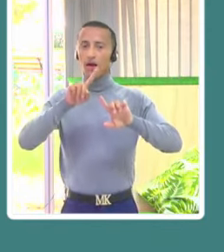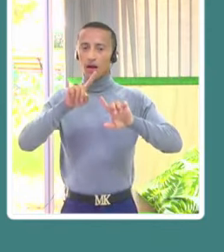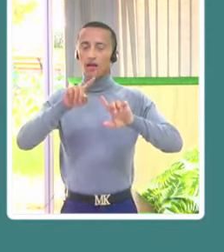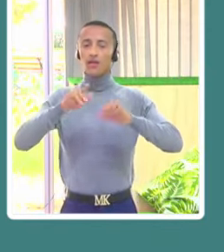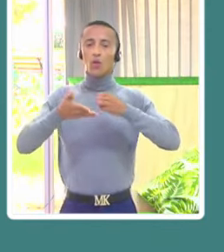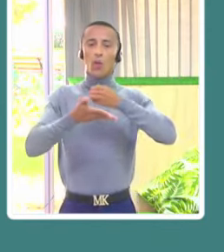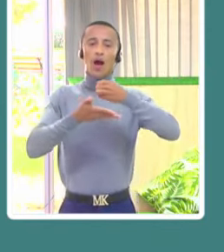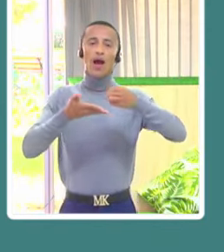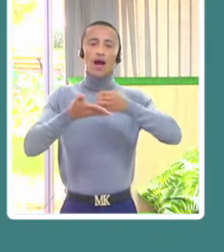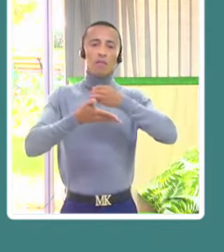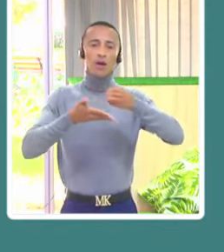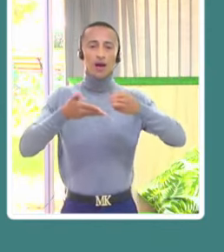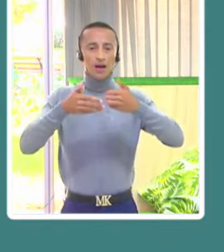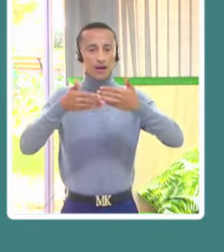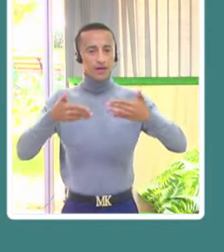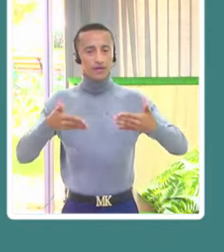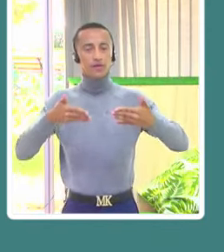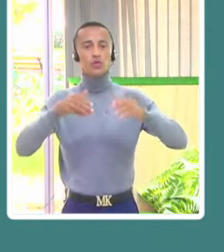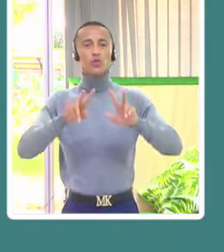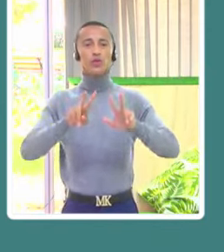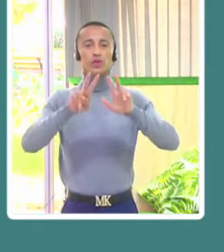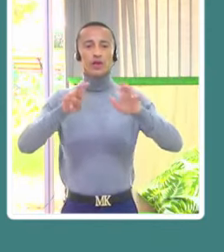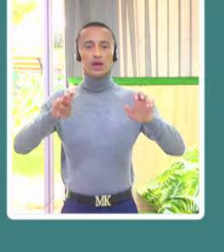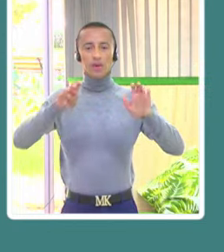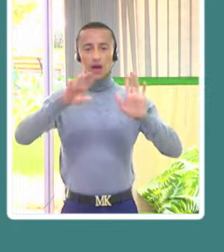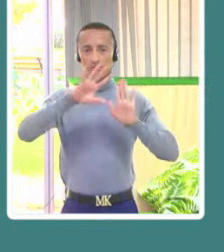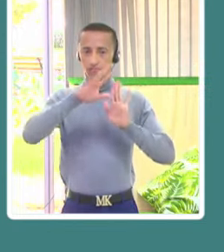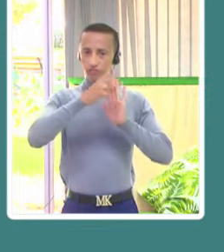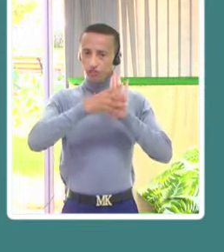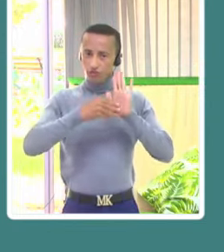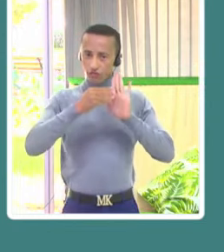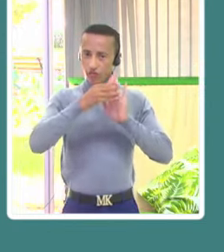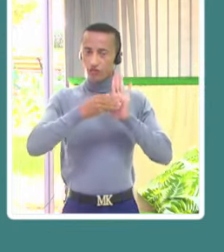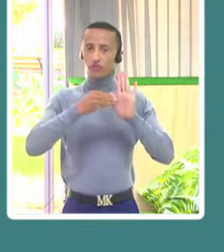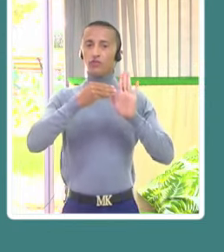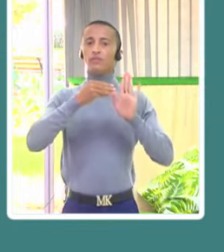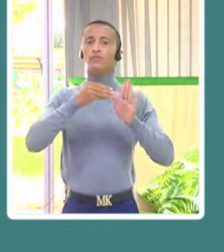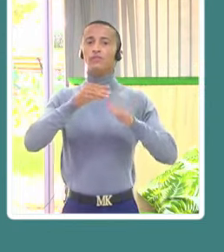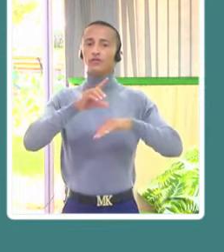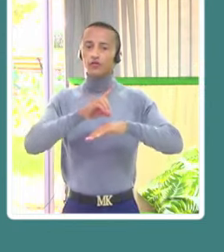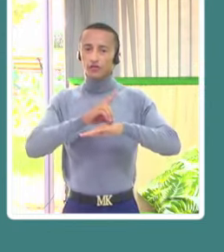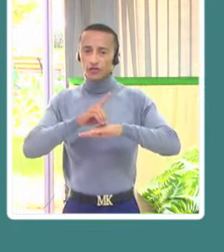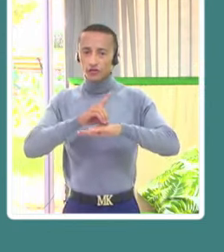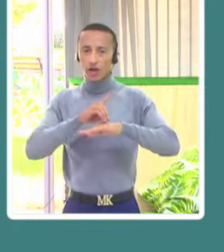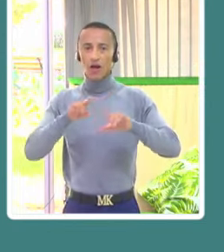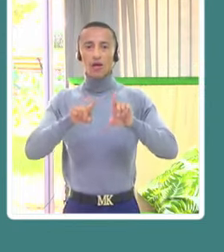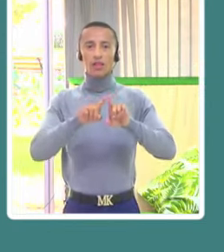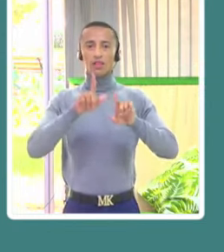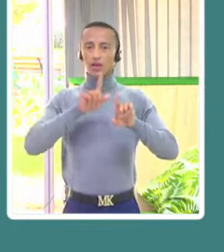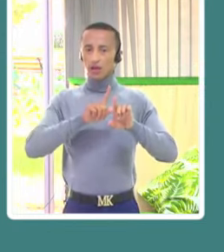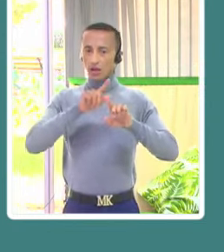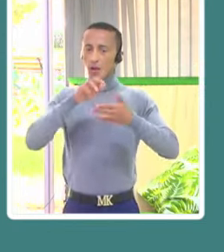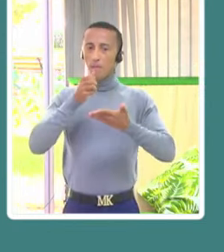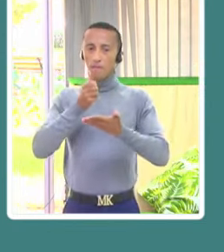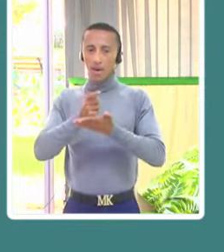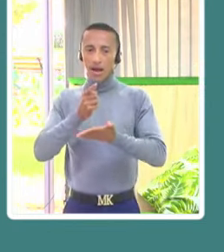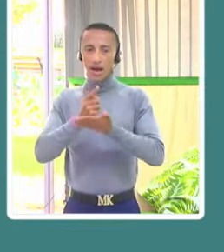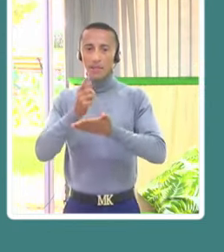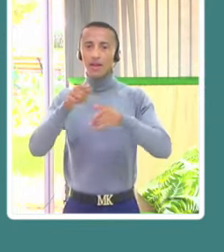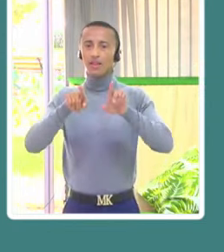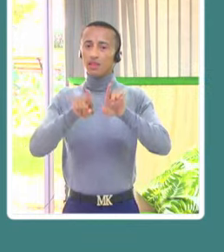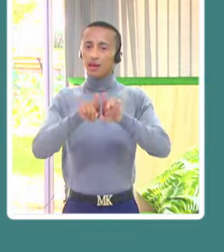Then we have some sort of payments. And then over that is a data exchange. So these are the